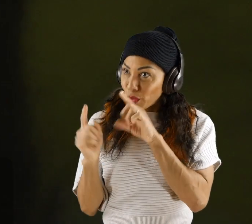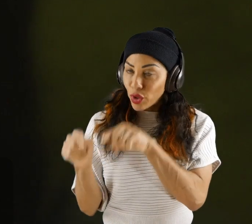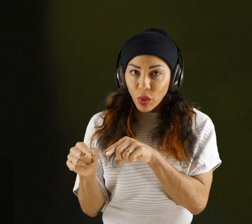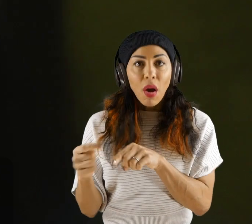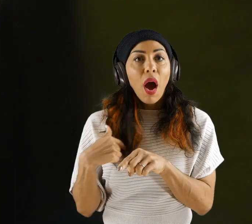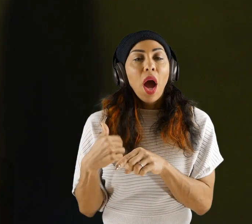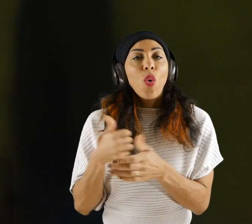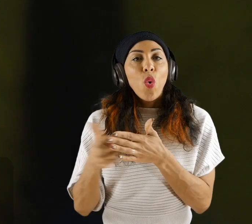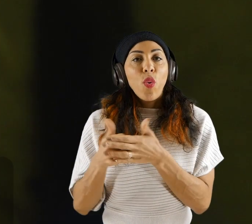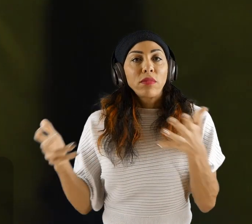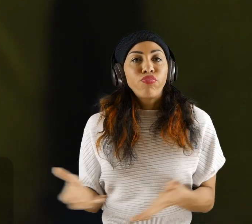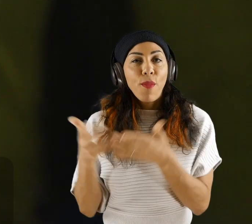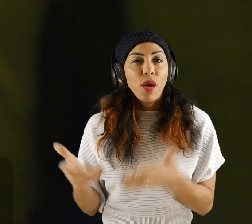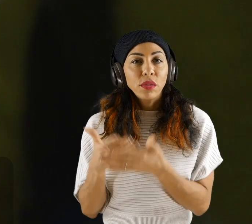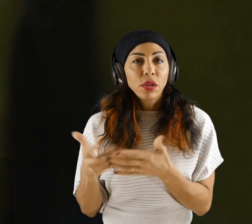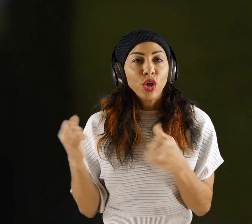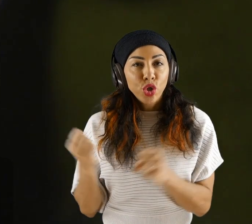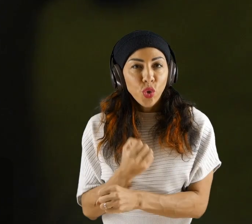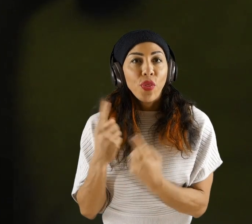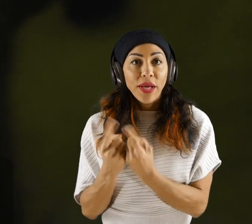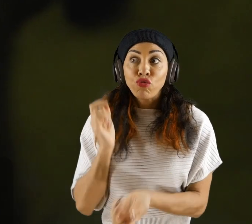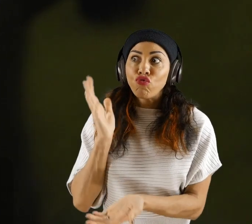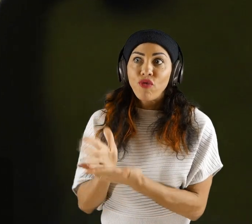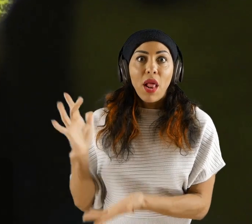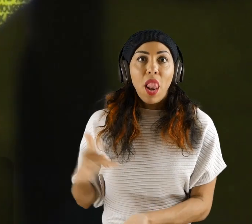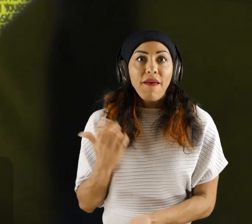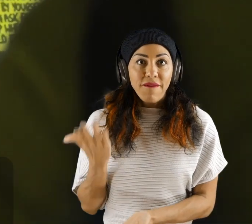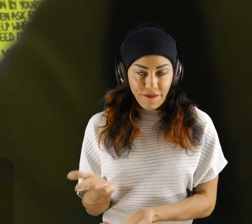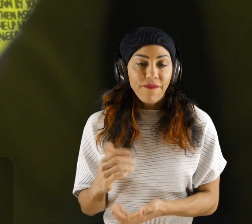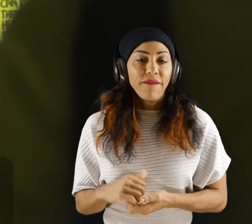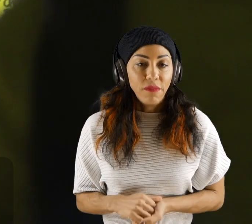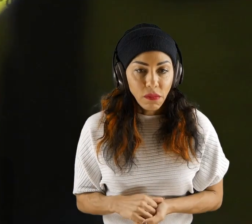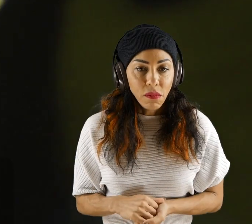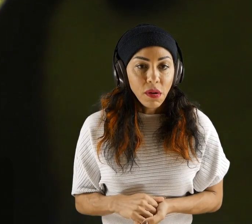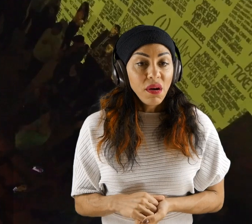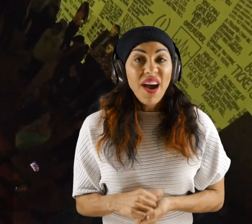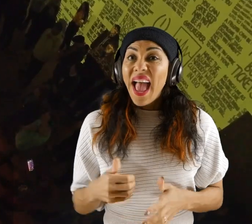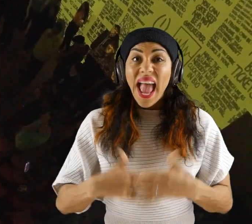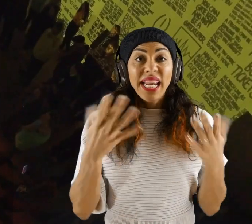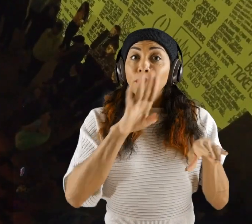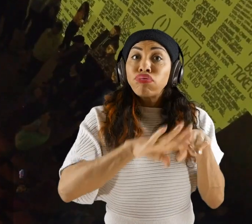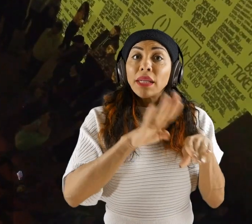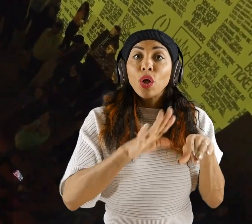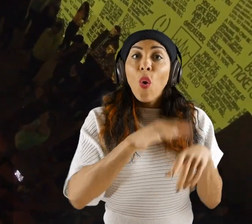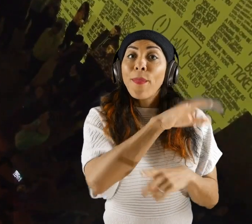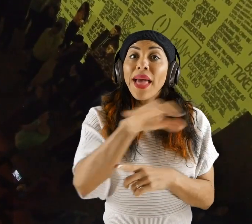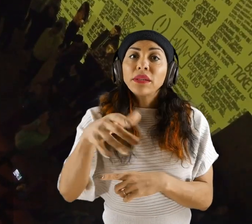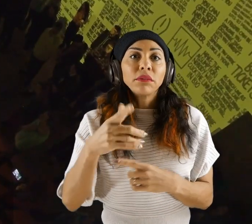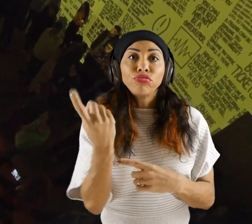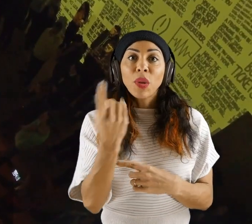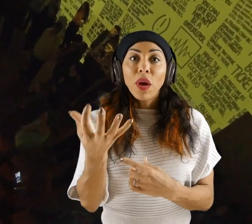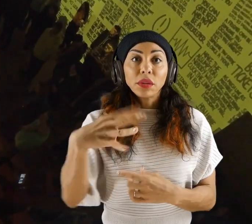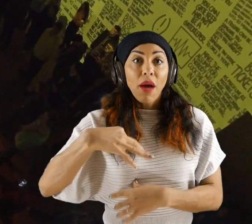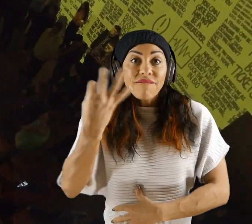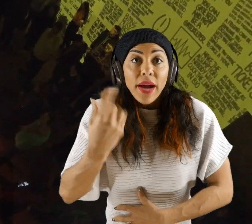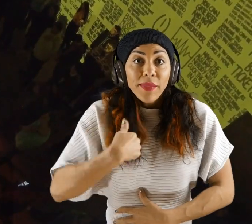being able to do stuff in real life with people. And everywhere that has been practical for me to go in the last 2 years with this, if someone's invited me to do something and I